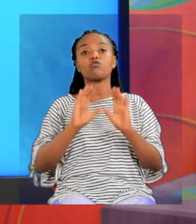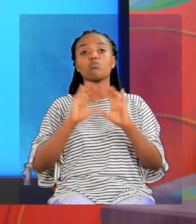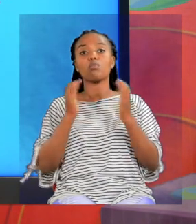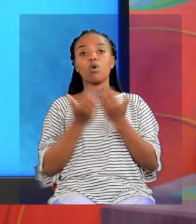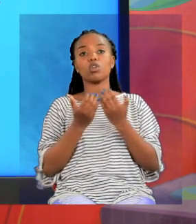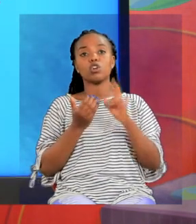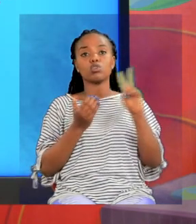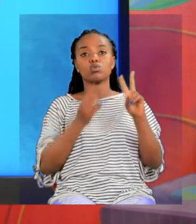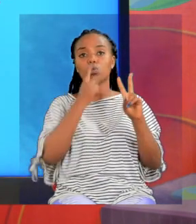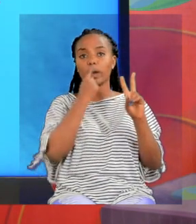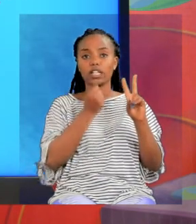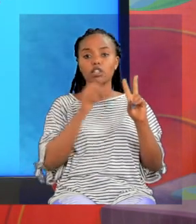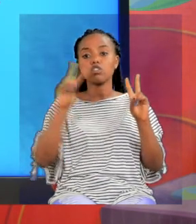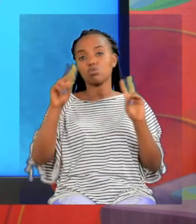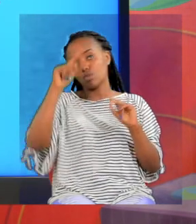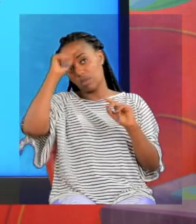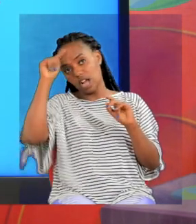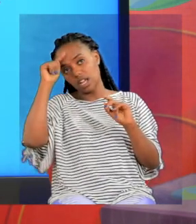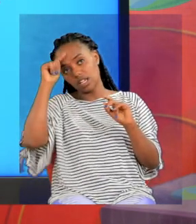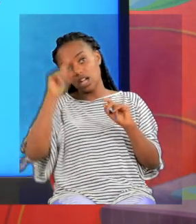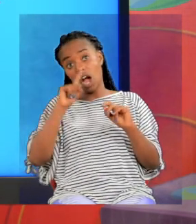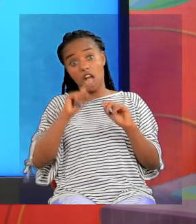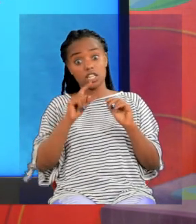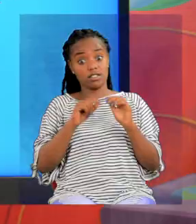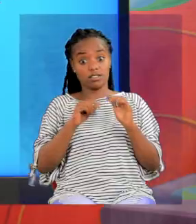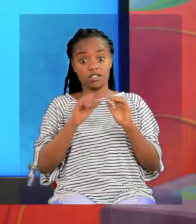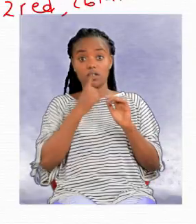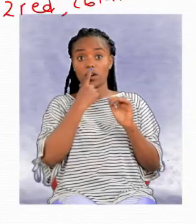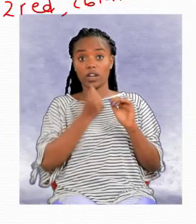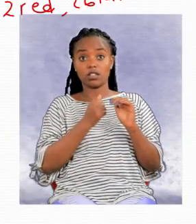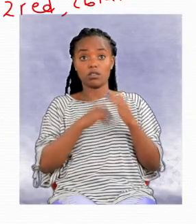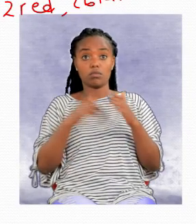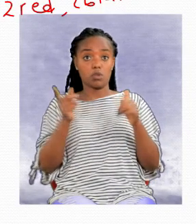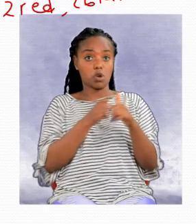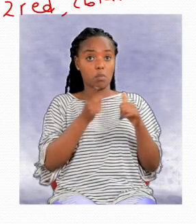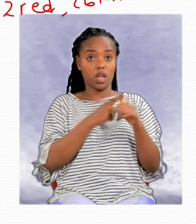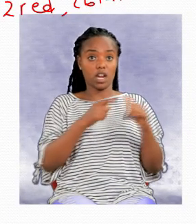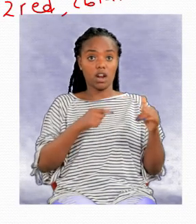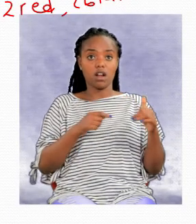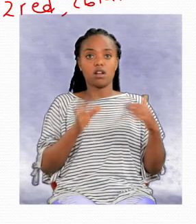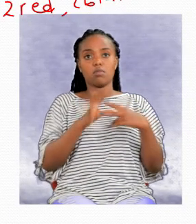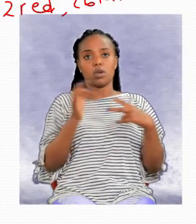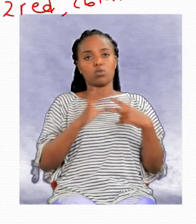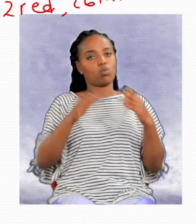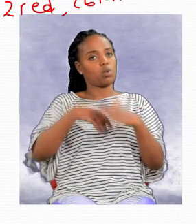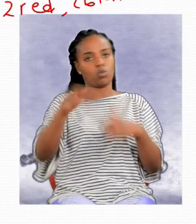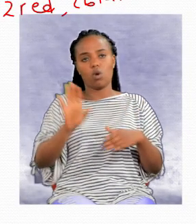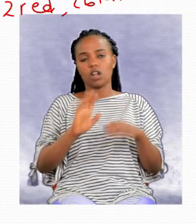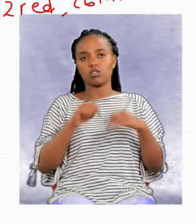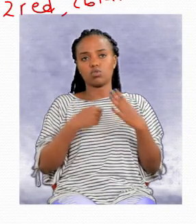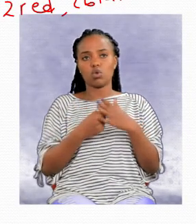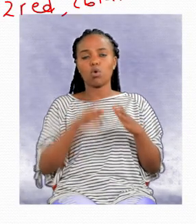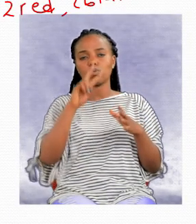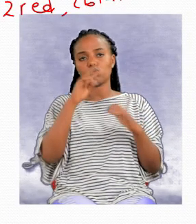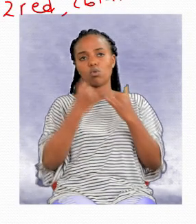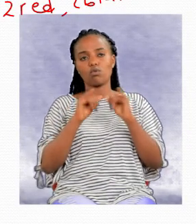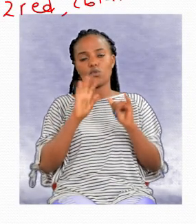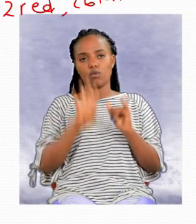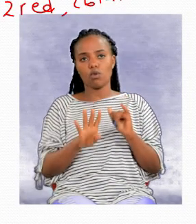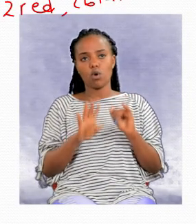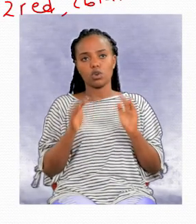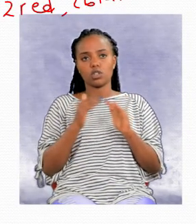2 red and 2 black, since one ball is drawn, red ball is drawn, therefore it is 4. Therefore, 2 over 4, it